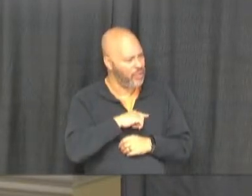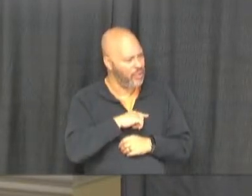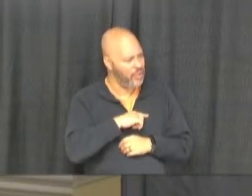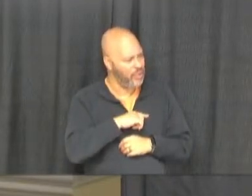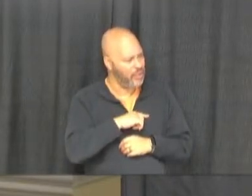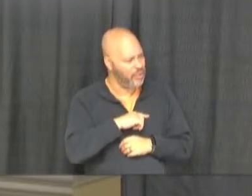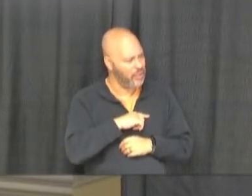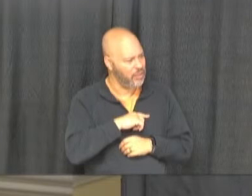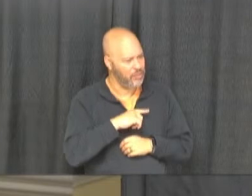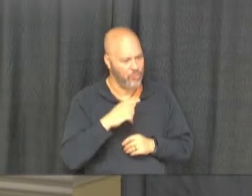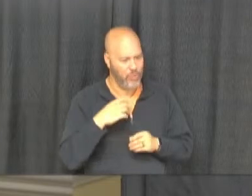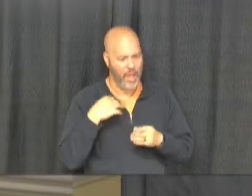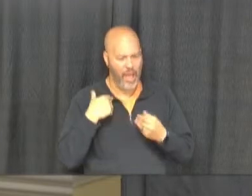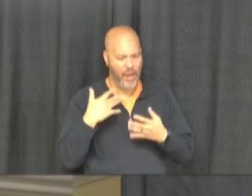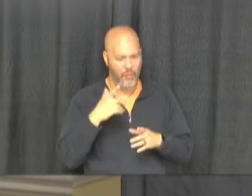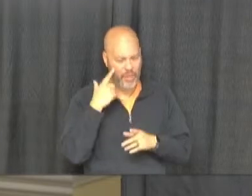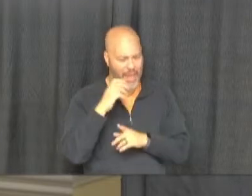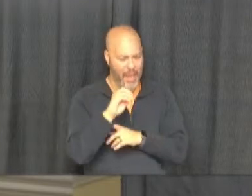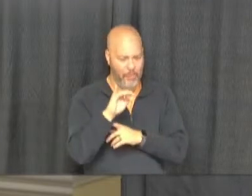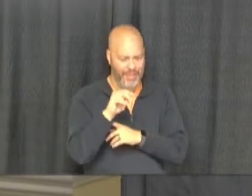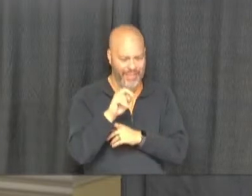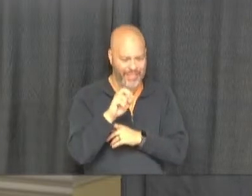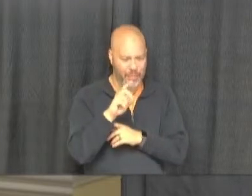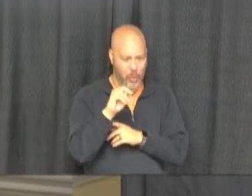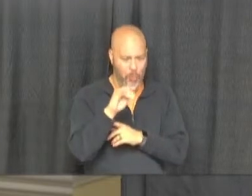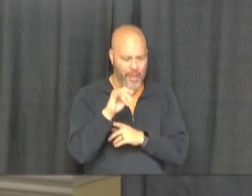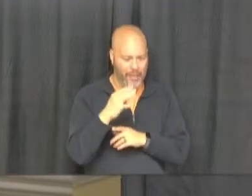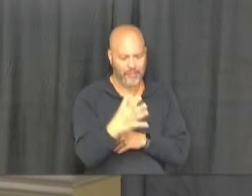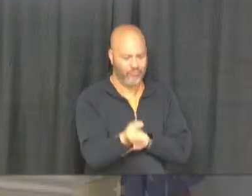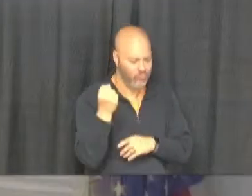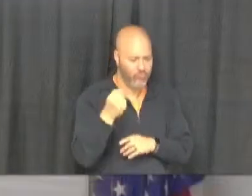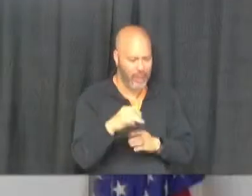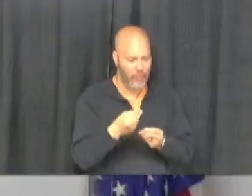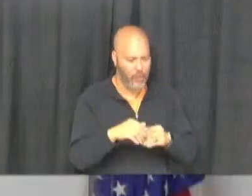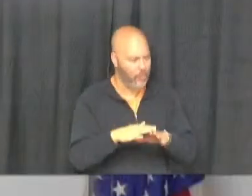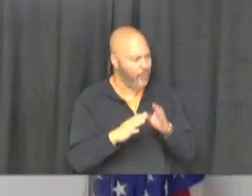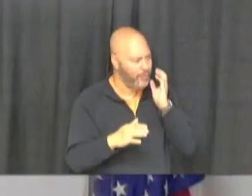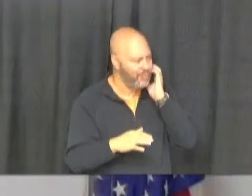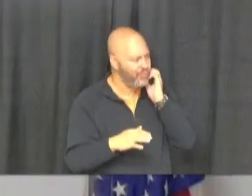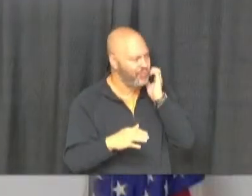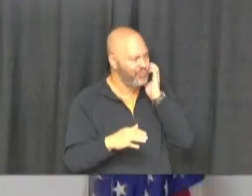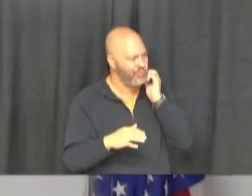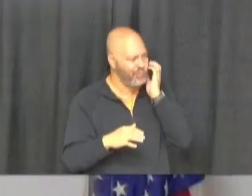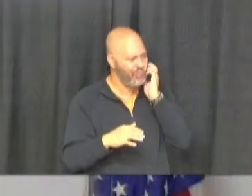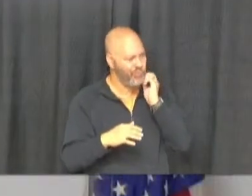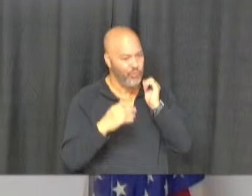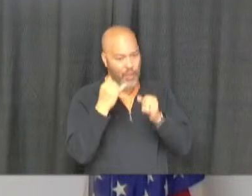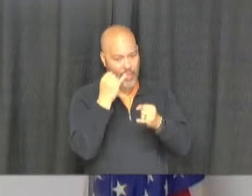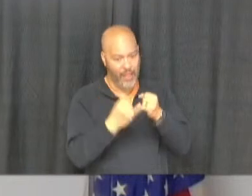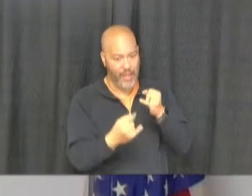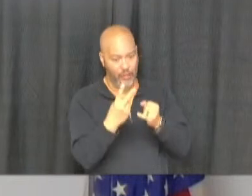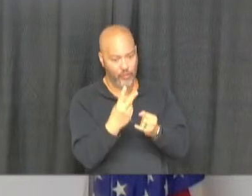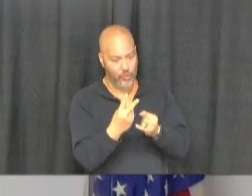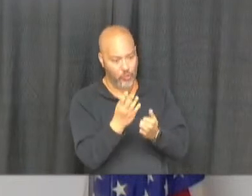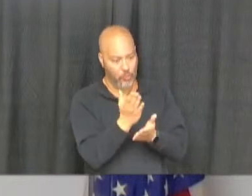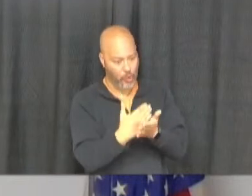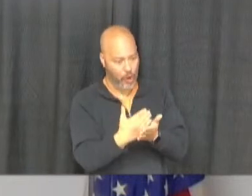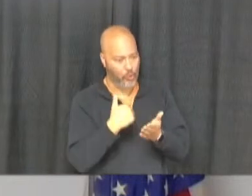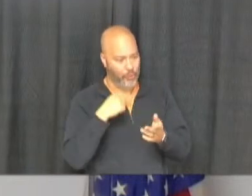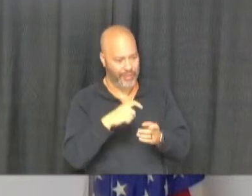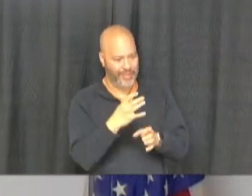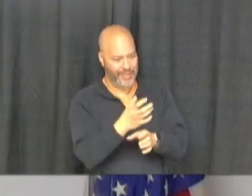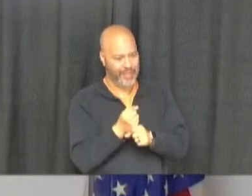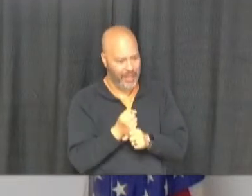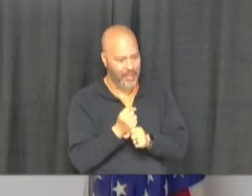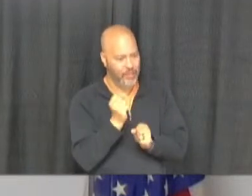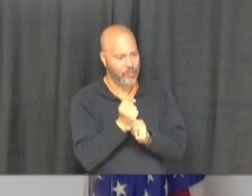a problem with the eminent domain piece of it. Well, we have, those are the last two remaining parcels that we need to acquire